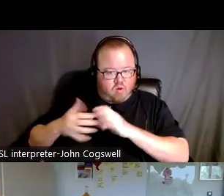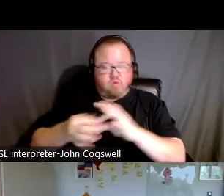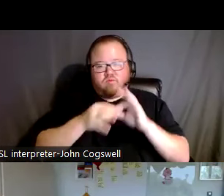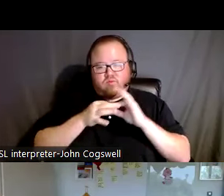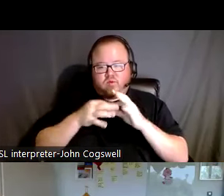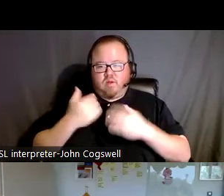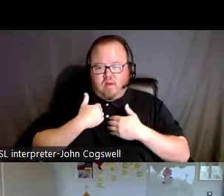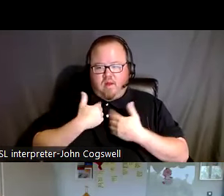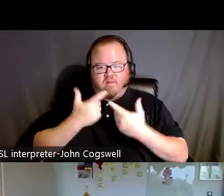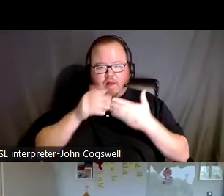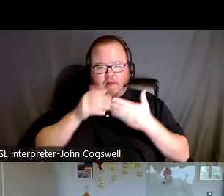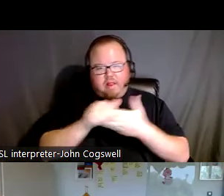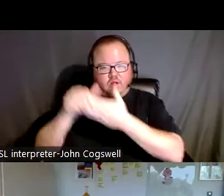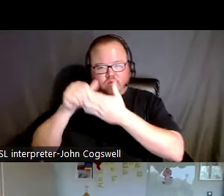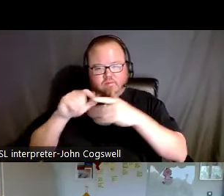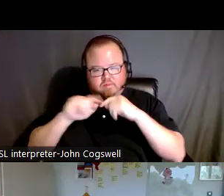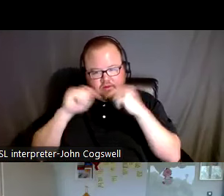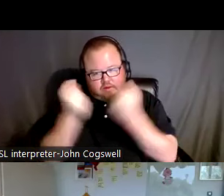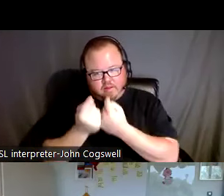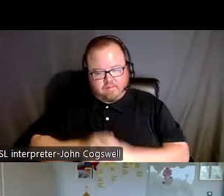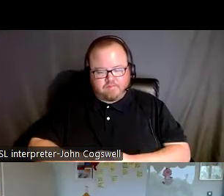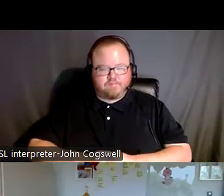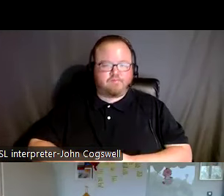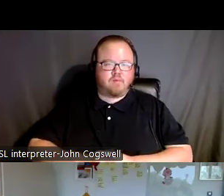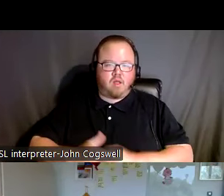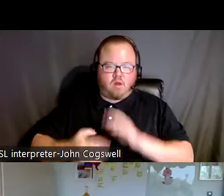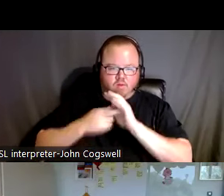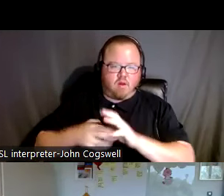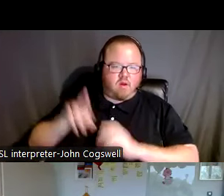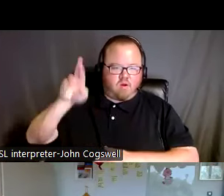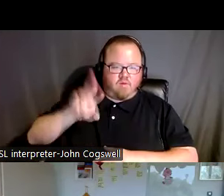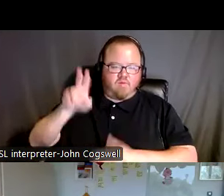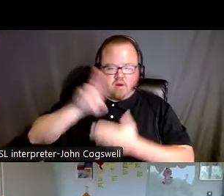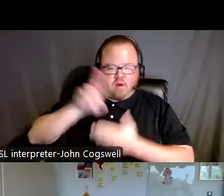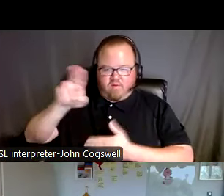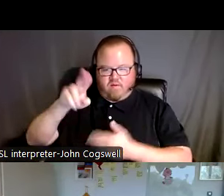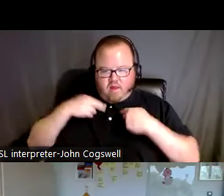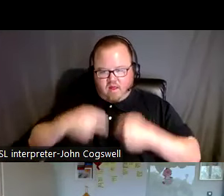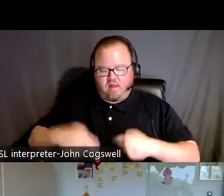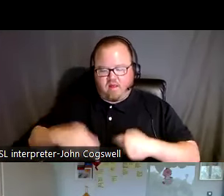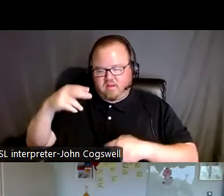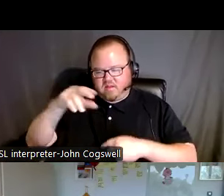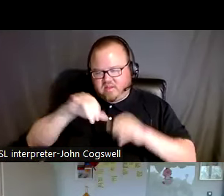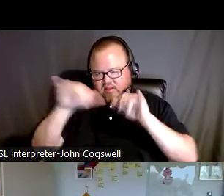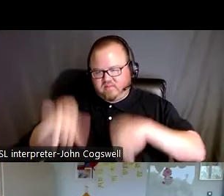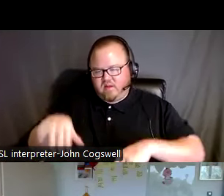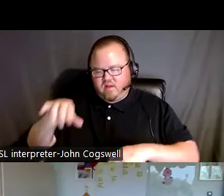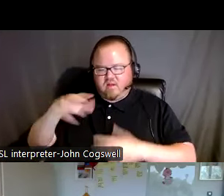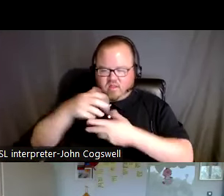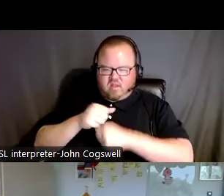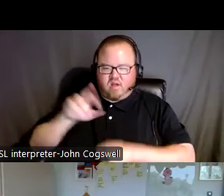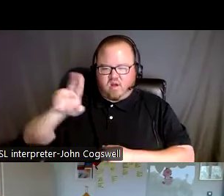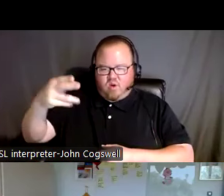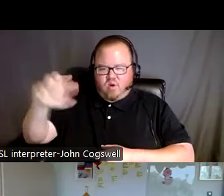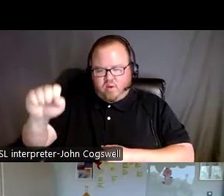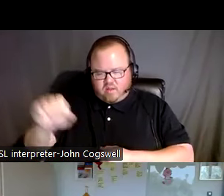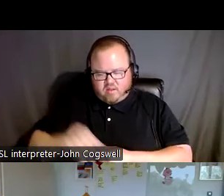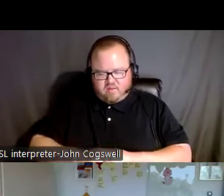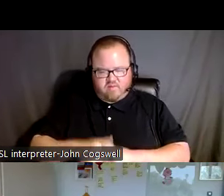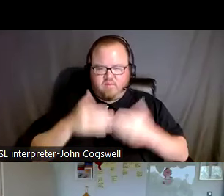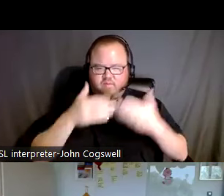consists of a leadership team representing Riverside University Health System from both behavioral health and public health